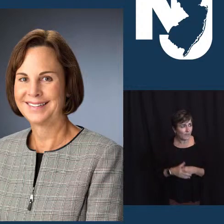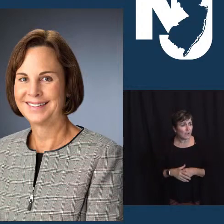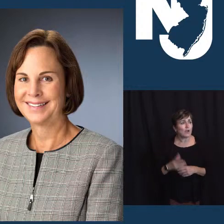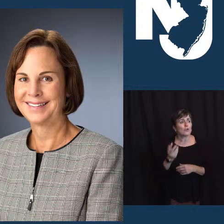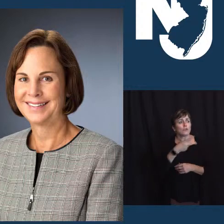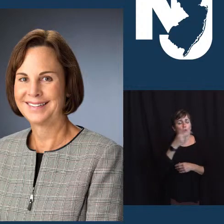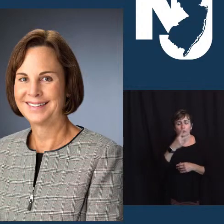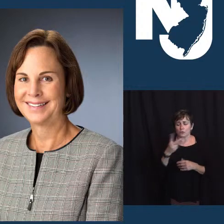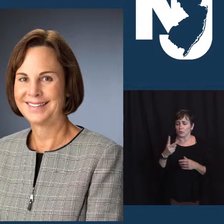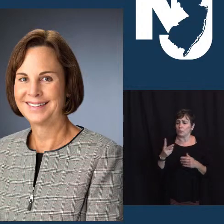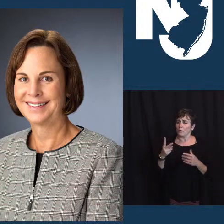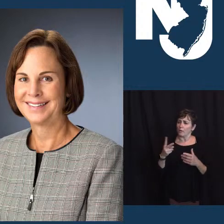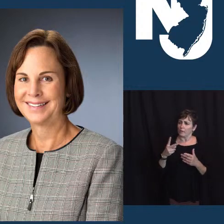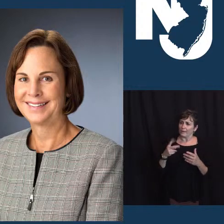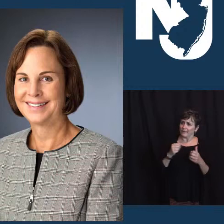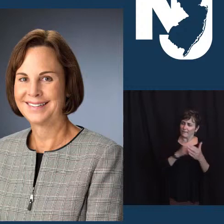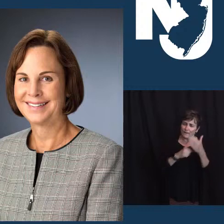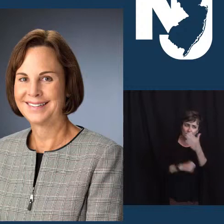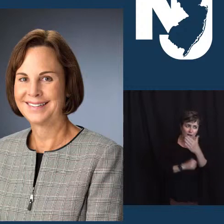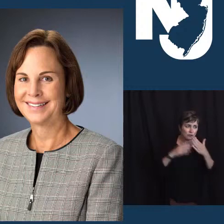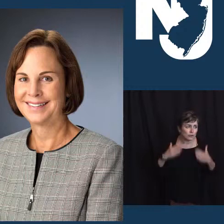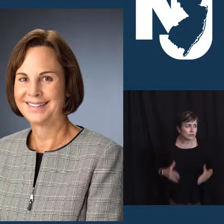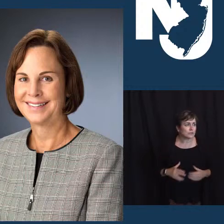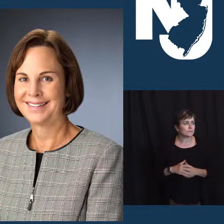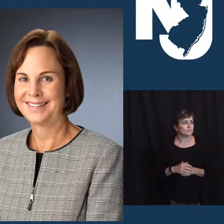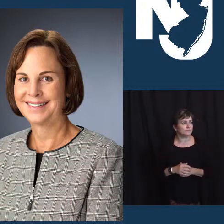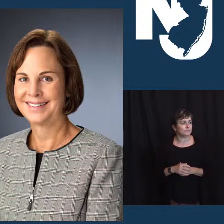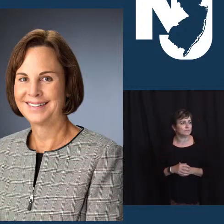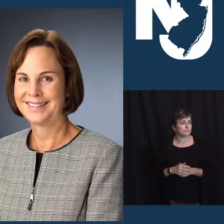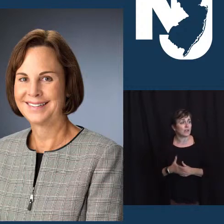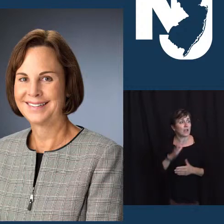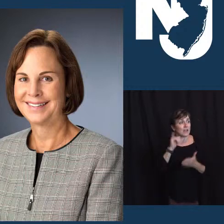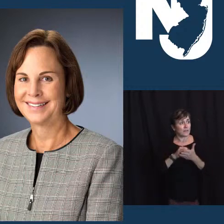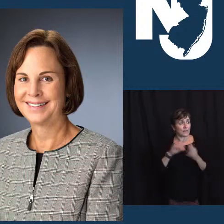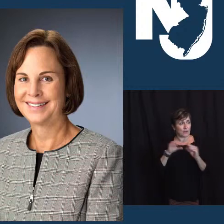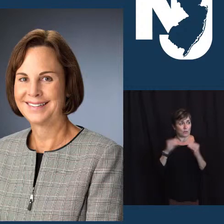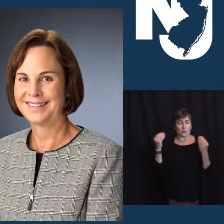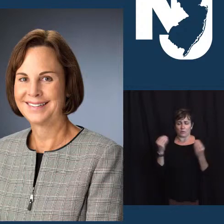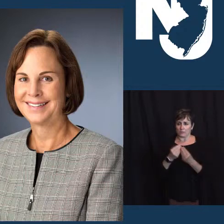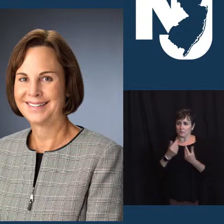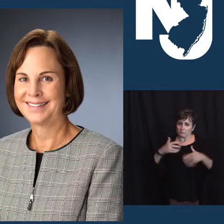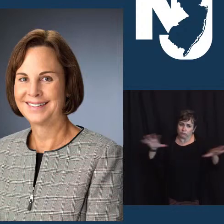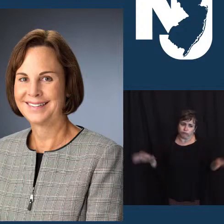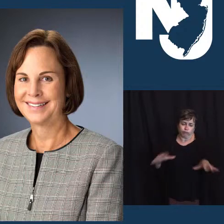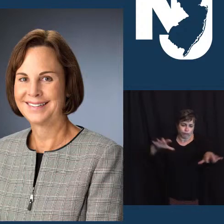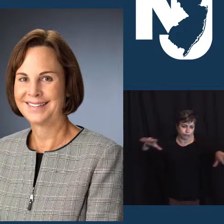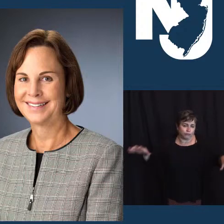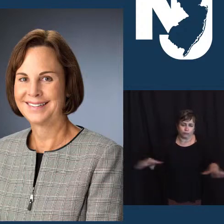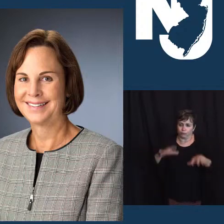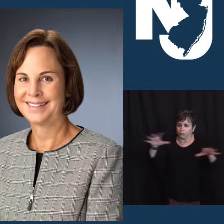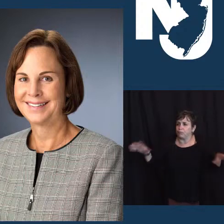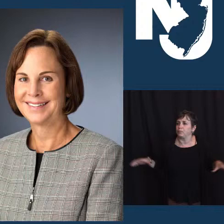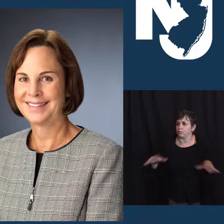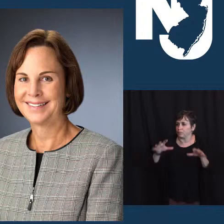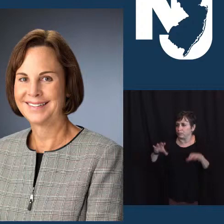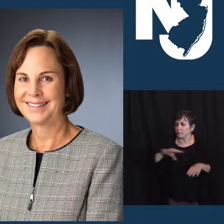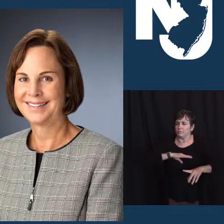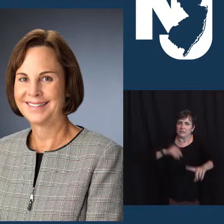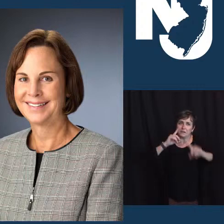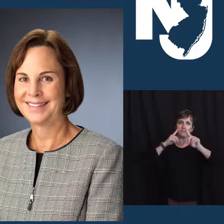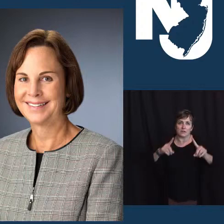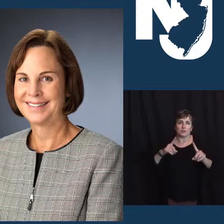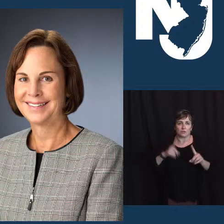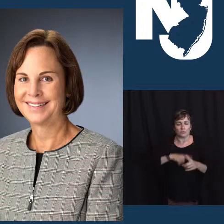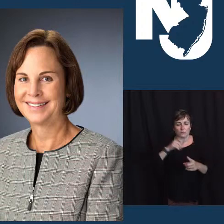Linda Kellner on the right, and Jim Cruzy. Fulfill has gone into overdrive to meet its mission of alleviating hunger